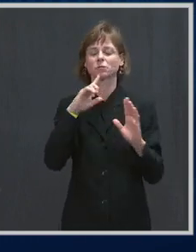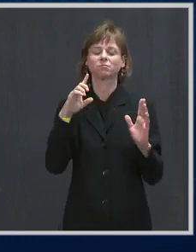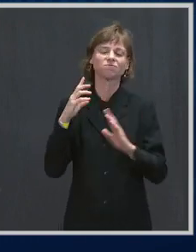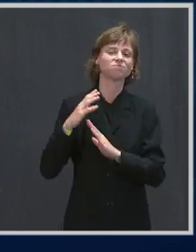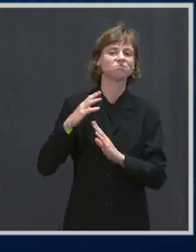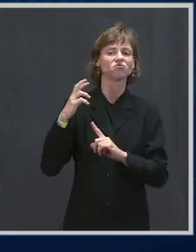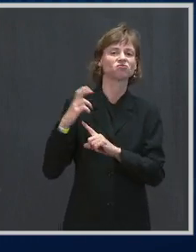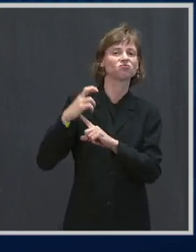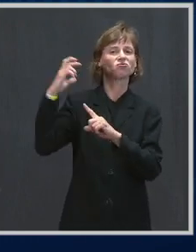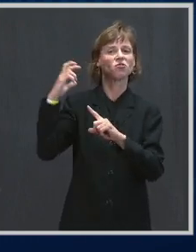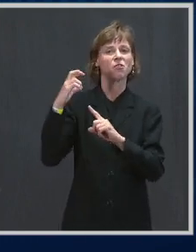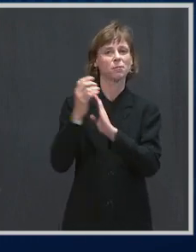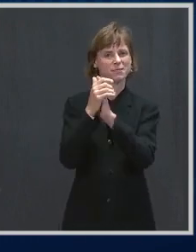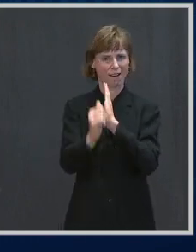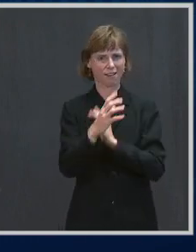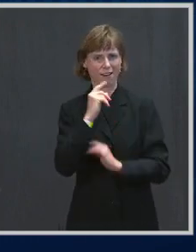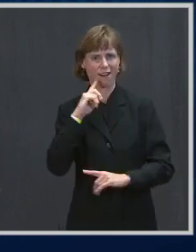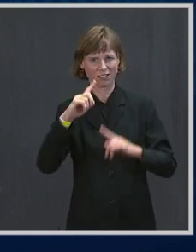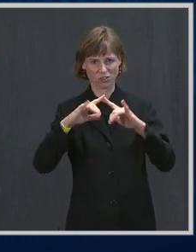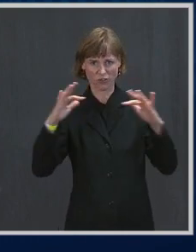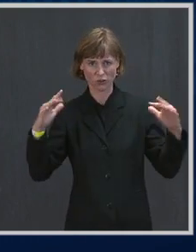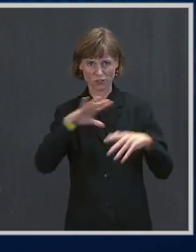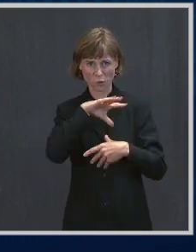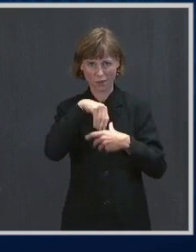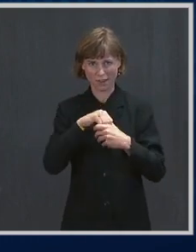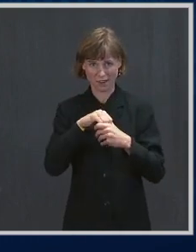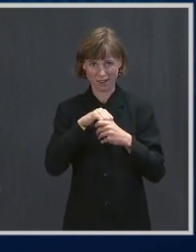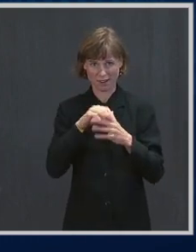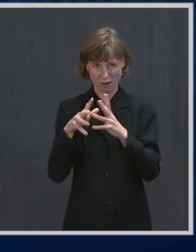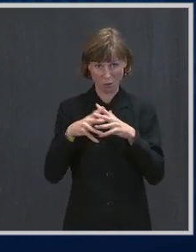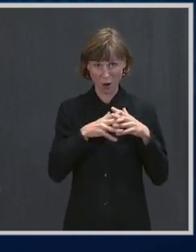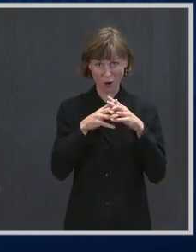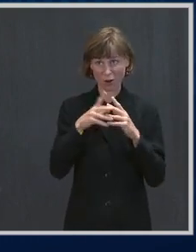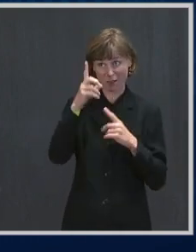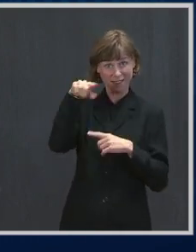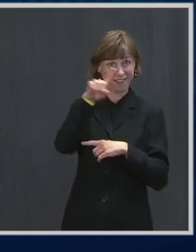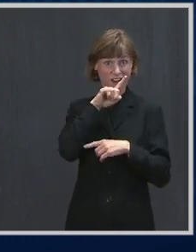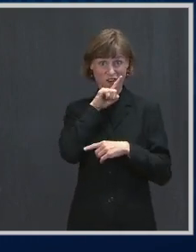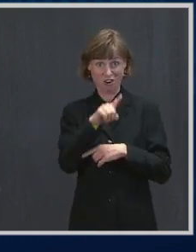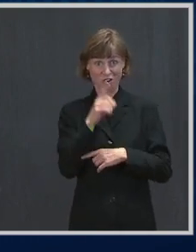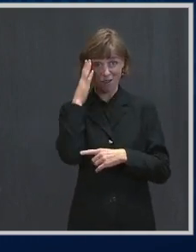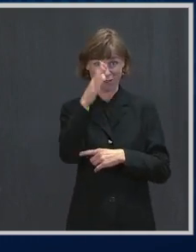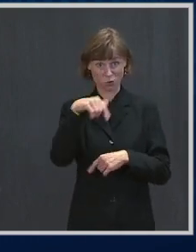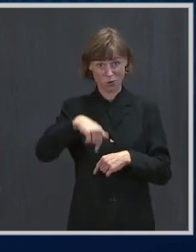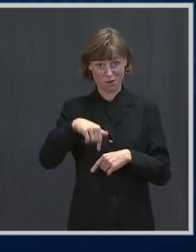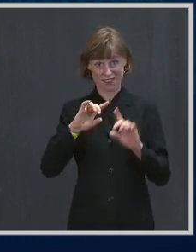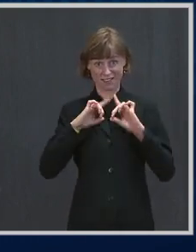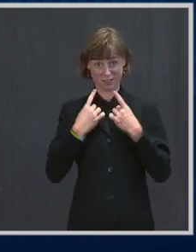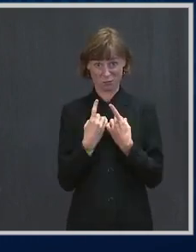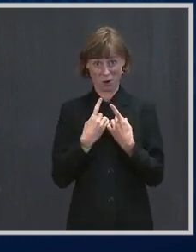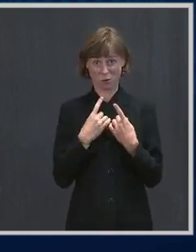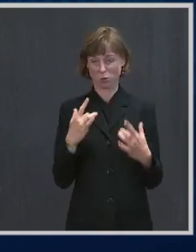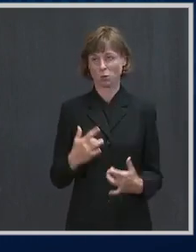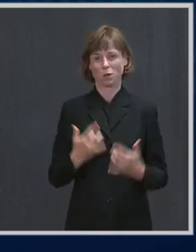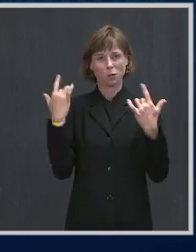talent and diversity of America. They're the future of this department. We're thrilled that they've joined our